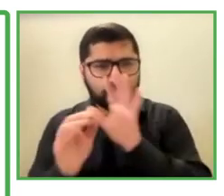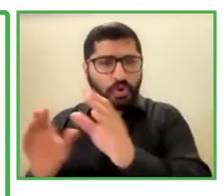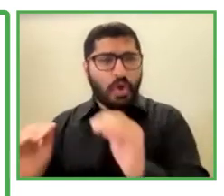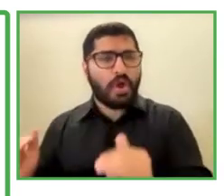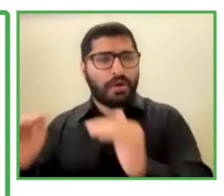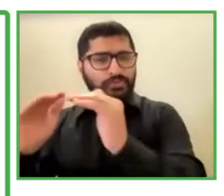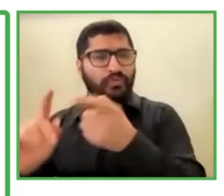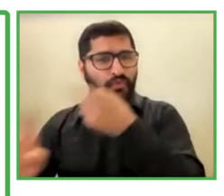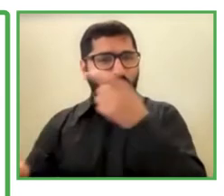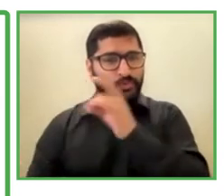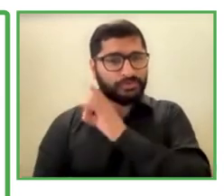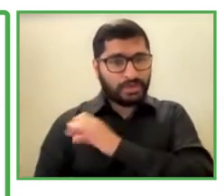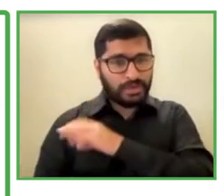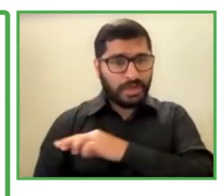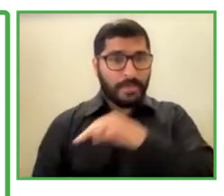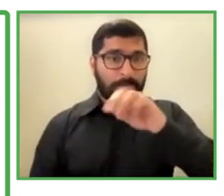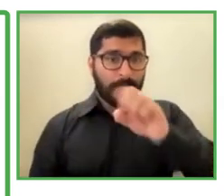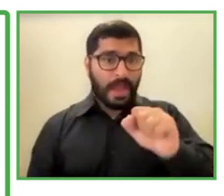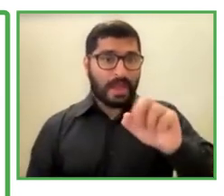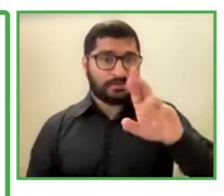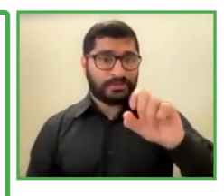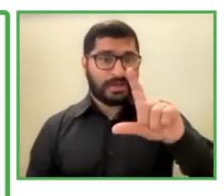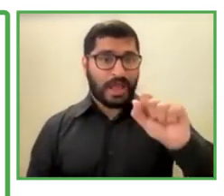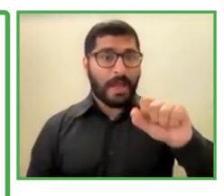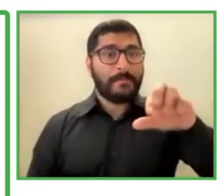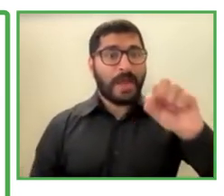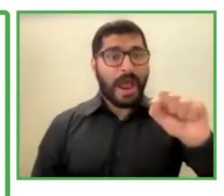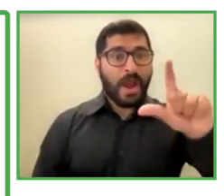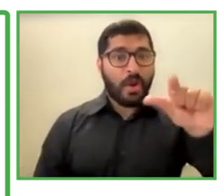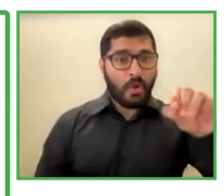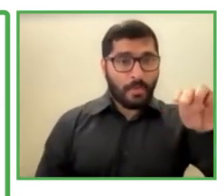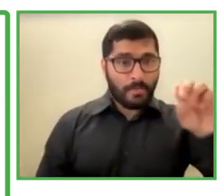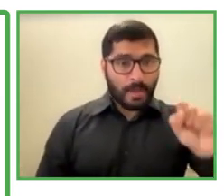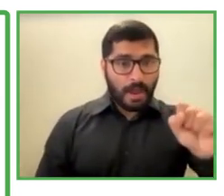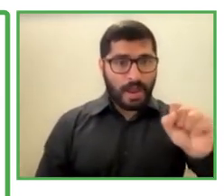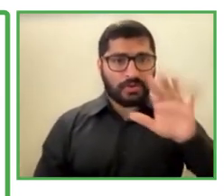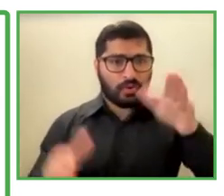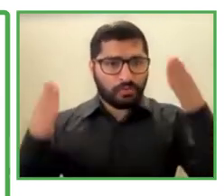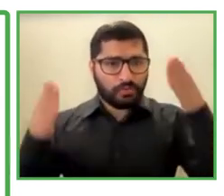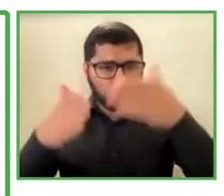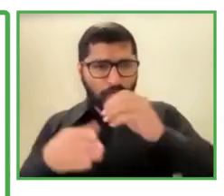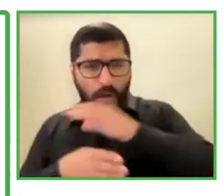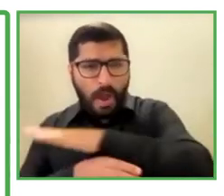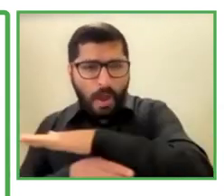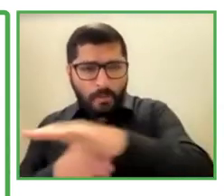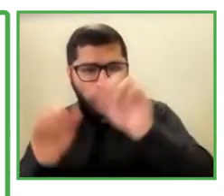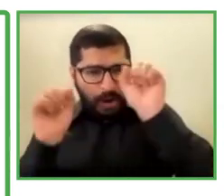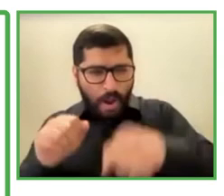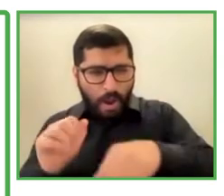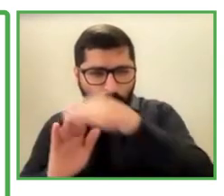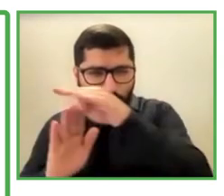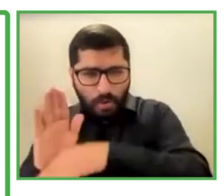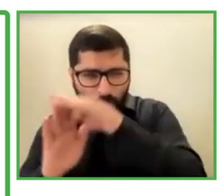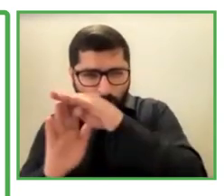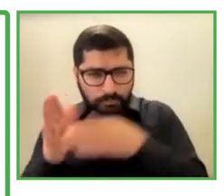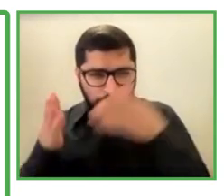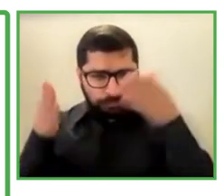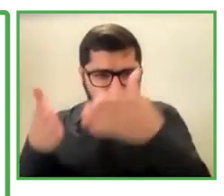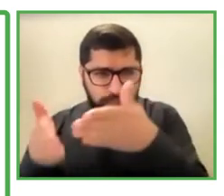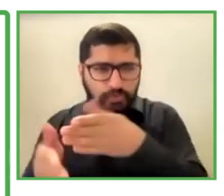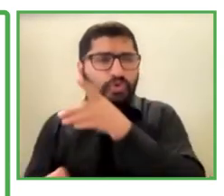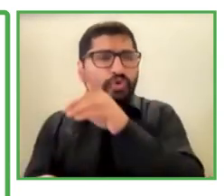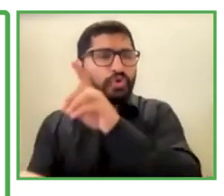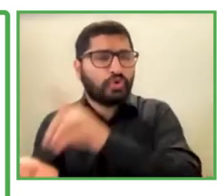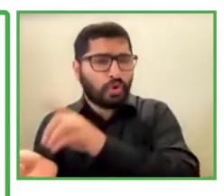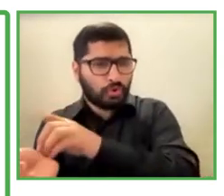therapist with more than 20 years of experience in the support products and the adaptation to workplaces. She is specialized in geriatry